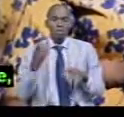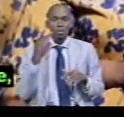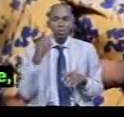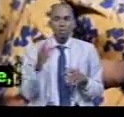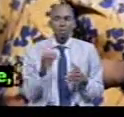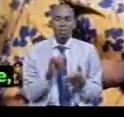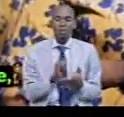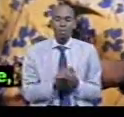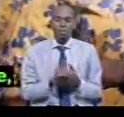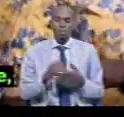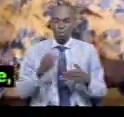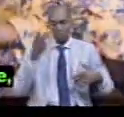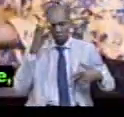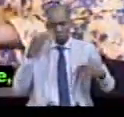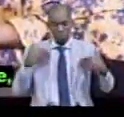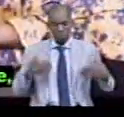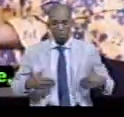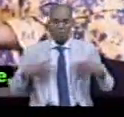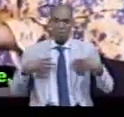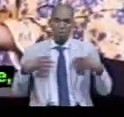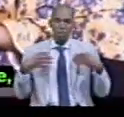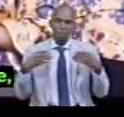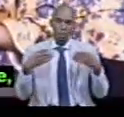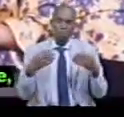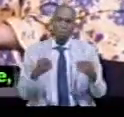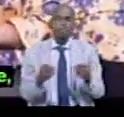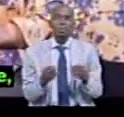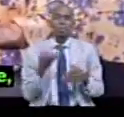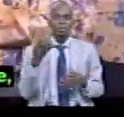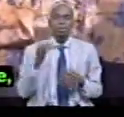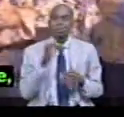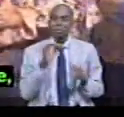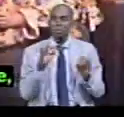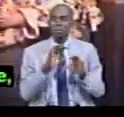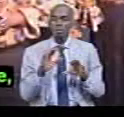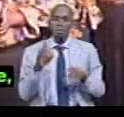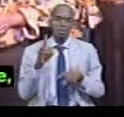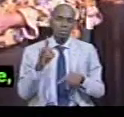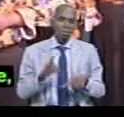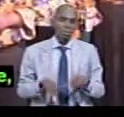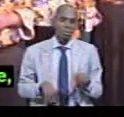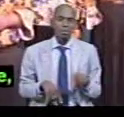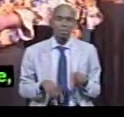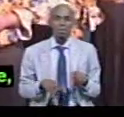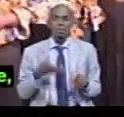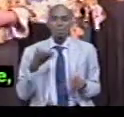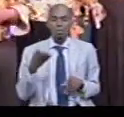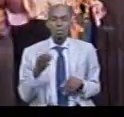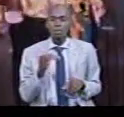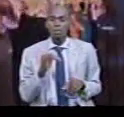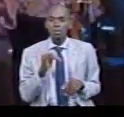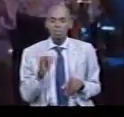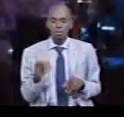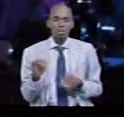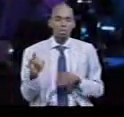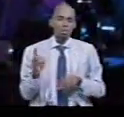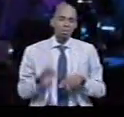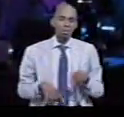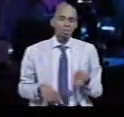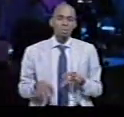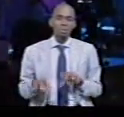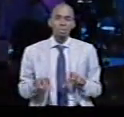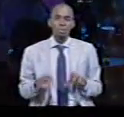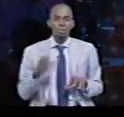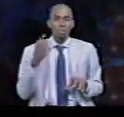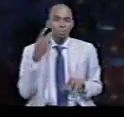healed. Don't you tell me he can't do it. Don't you tell me he can't do it. We've seen